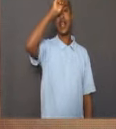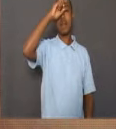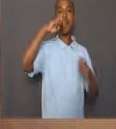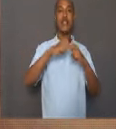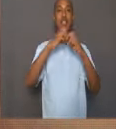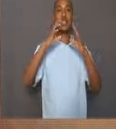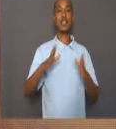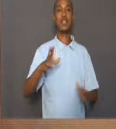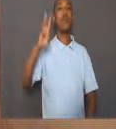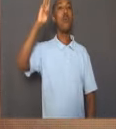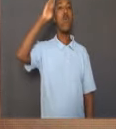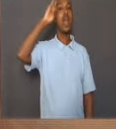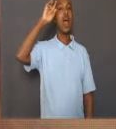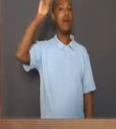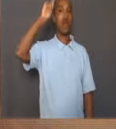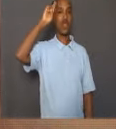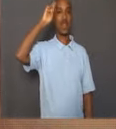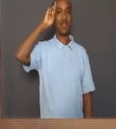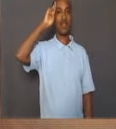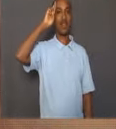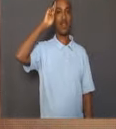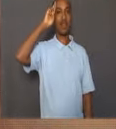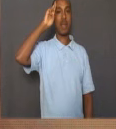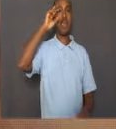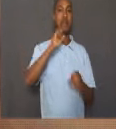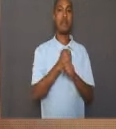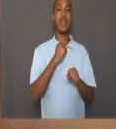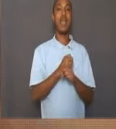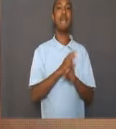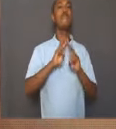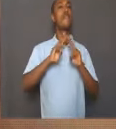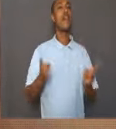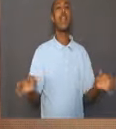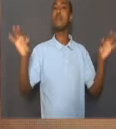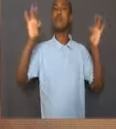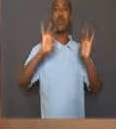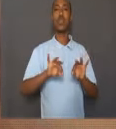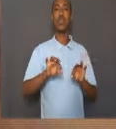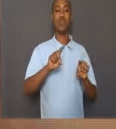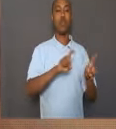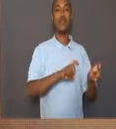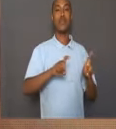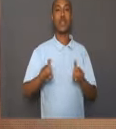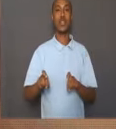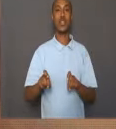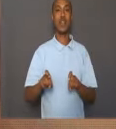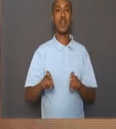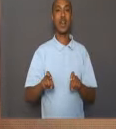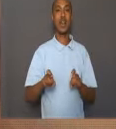named Wilhelm Röntgen made a very important observation as